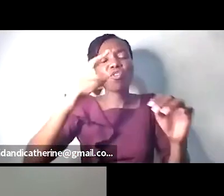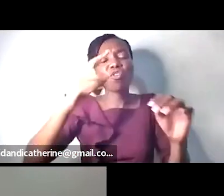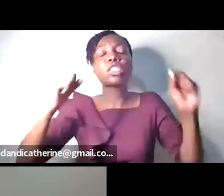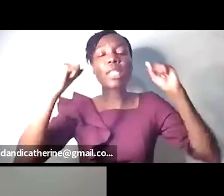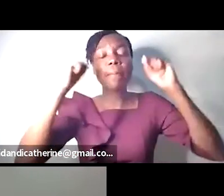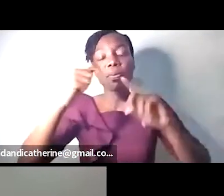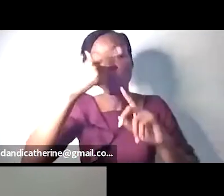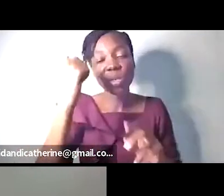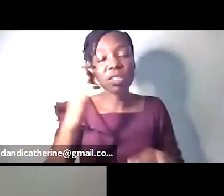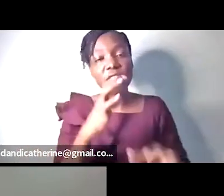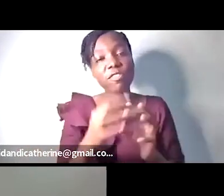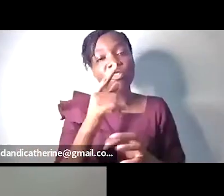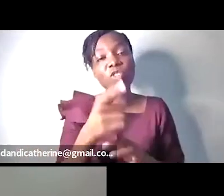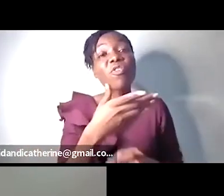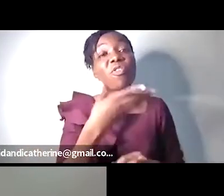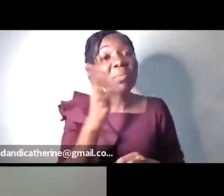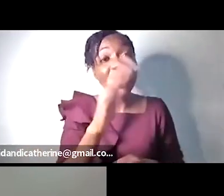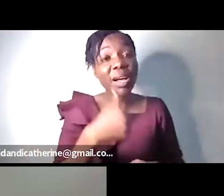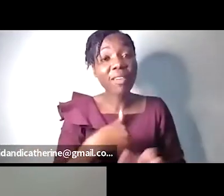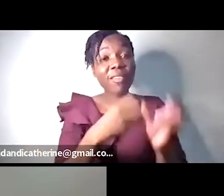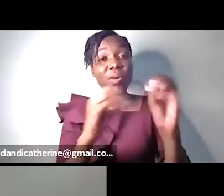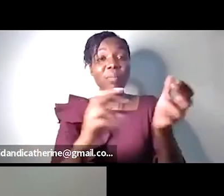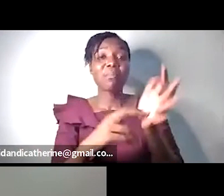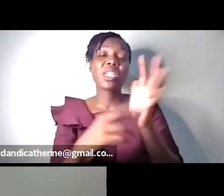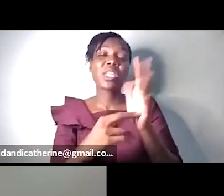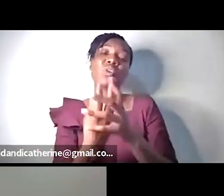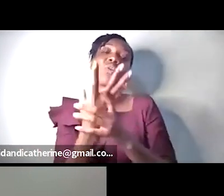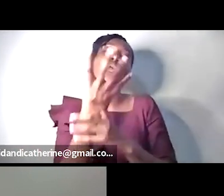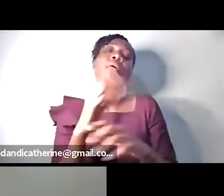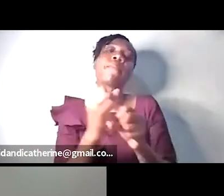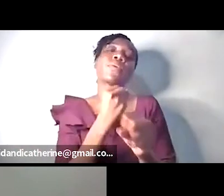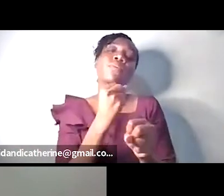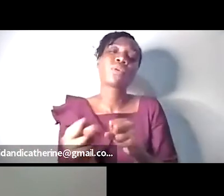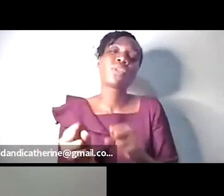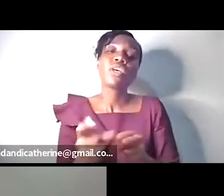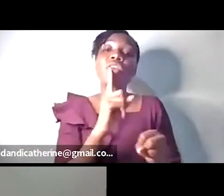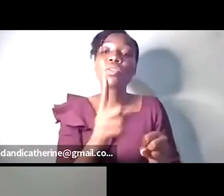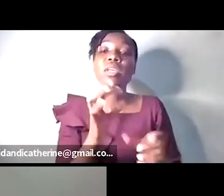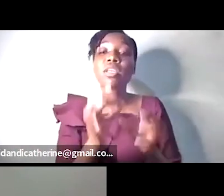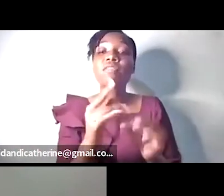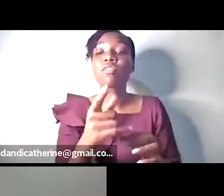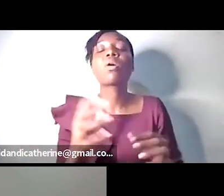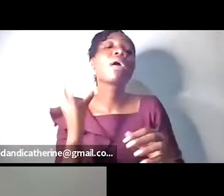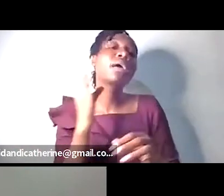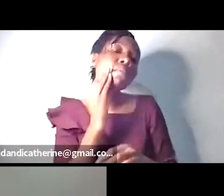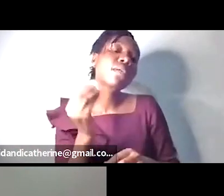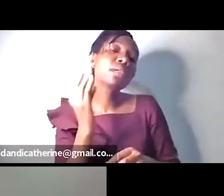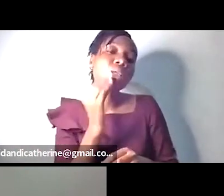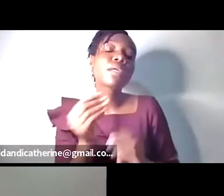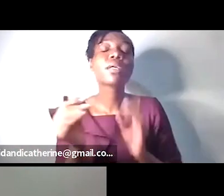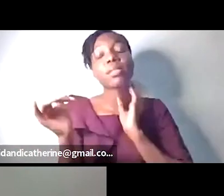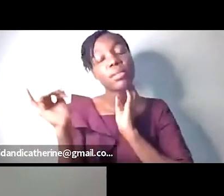you cannot grow. But when we are experiencing an imposter syndrome, feedback is